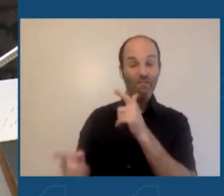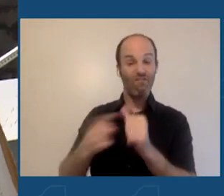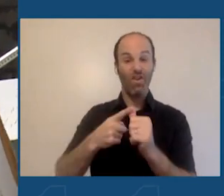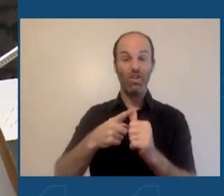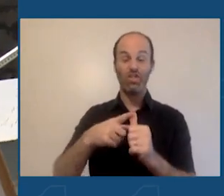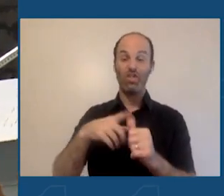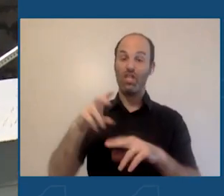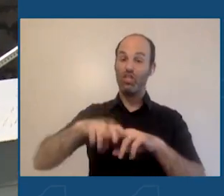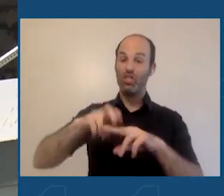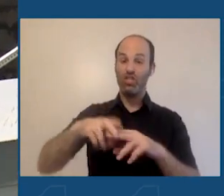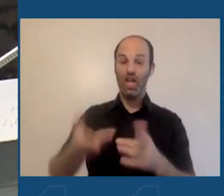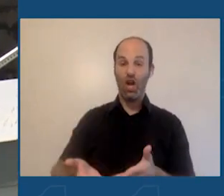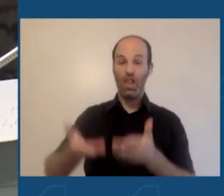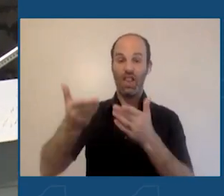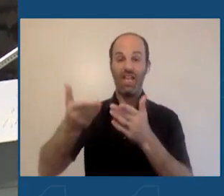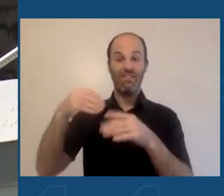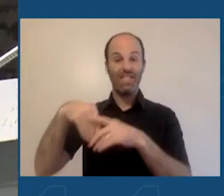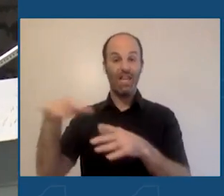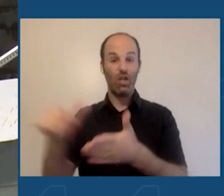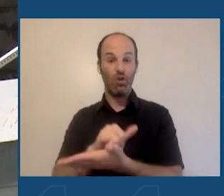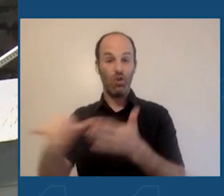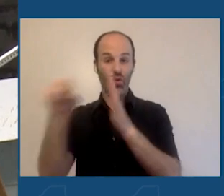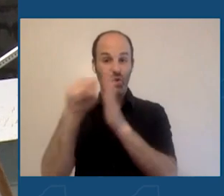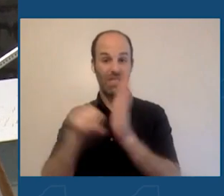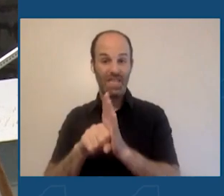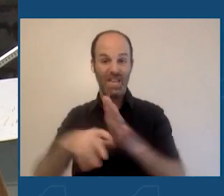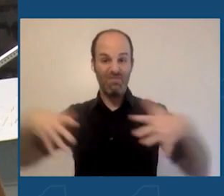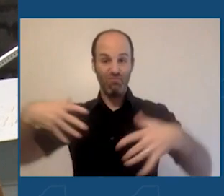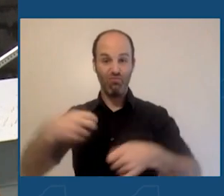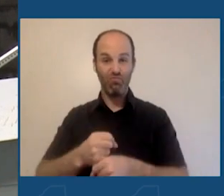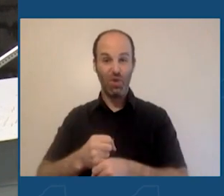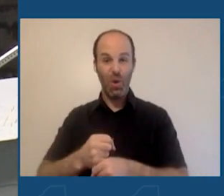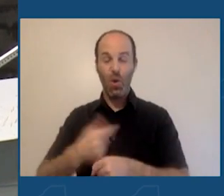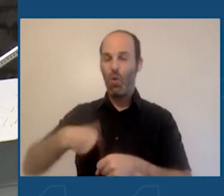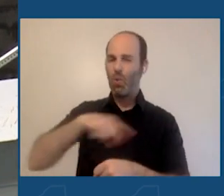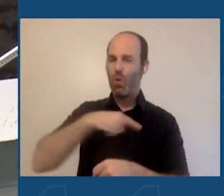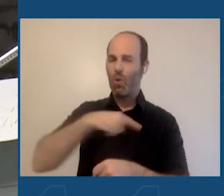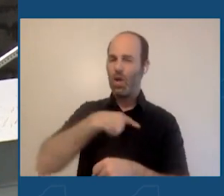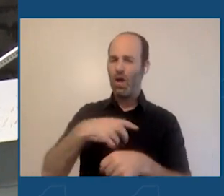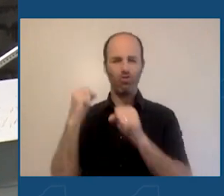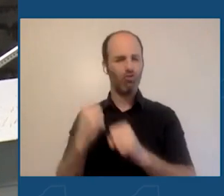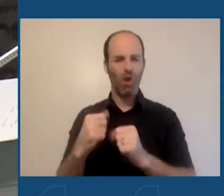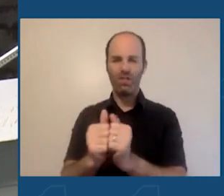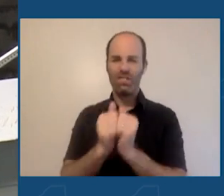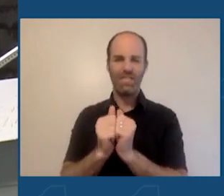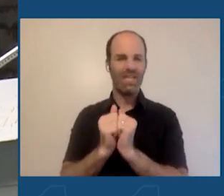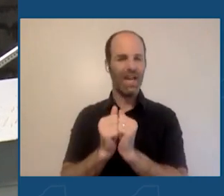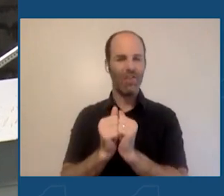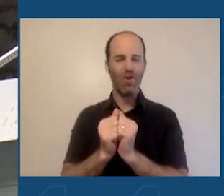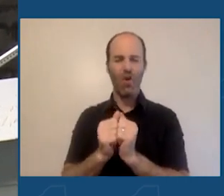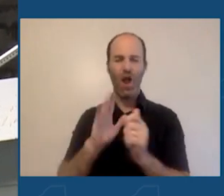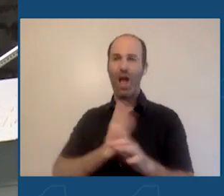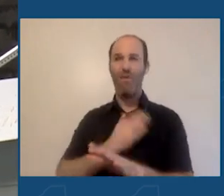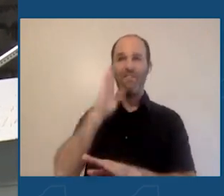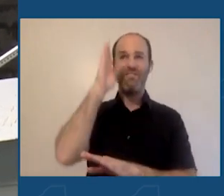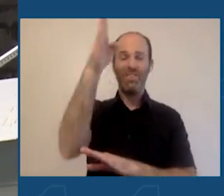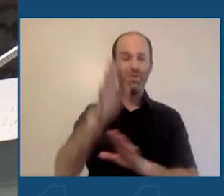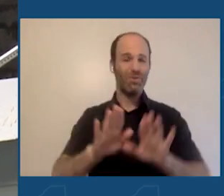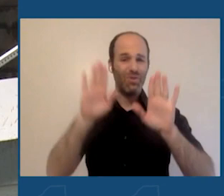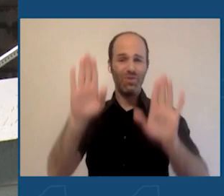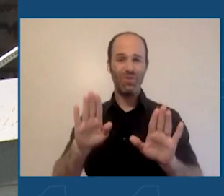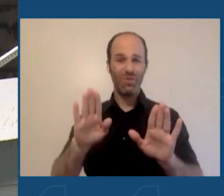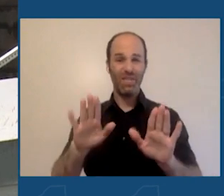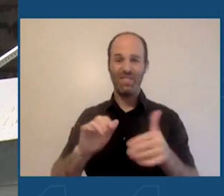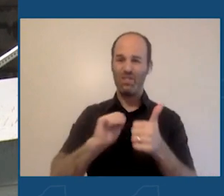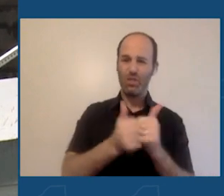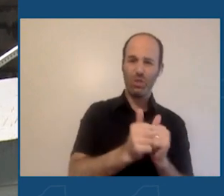State. So in summary, we're stronger together. We have a great future ahead of us. Sports and